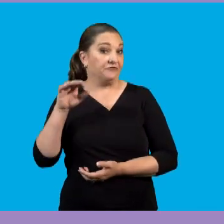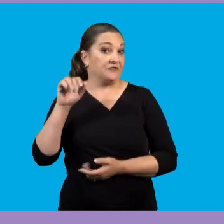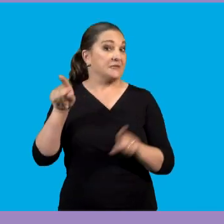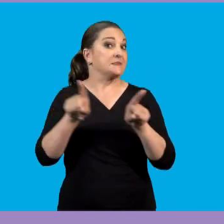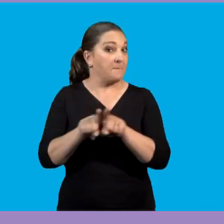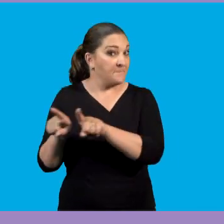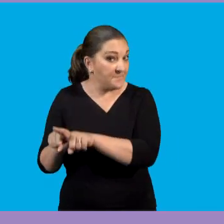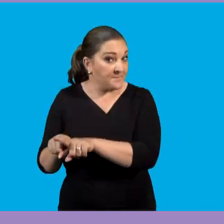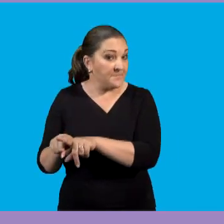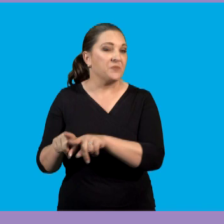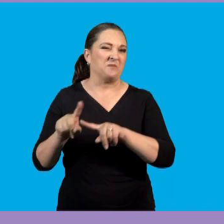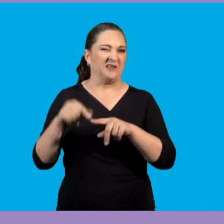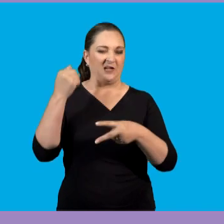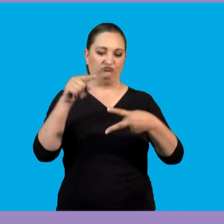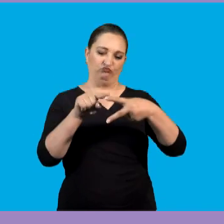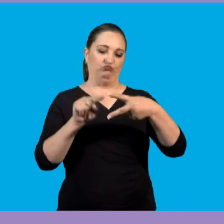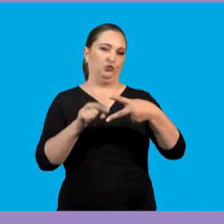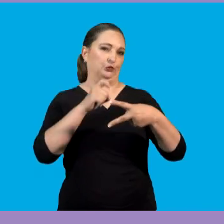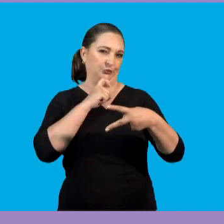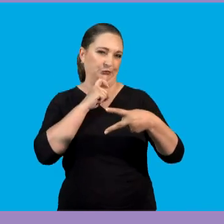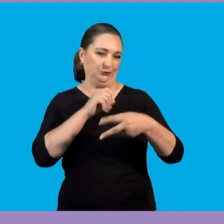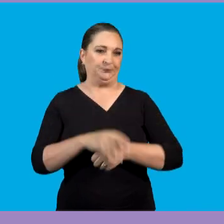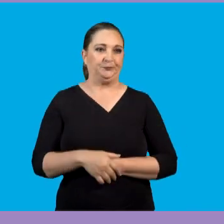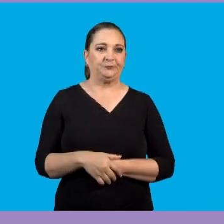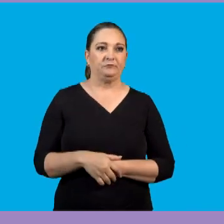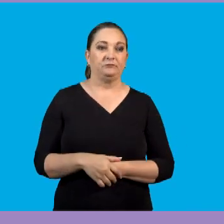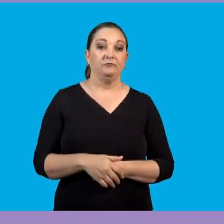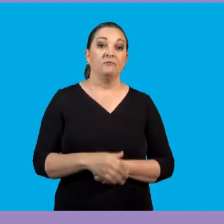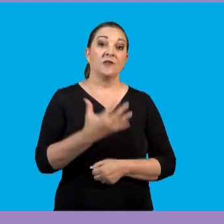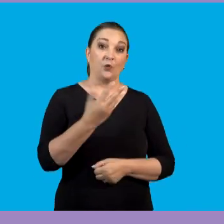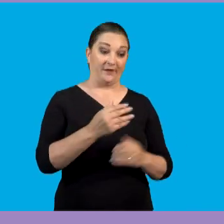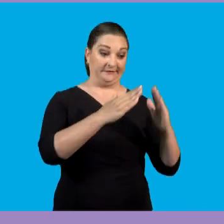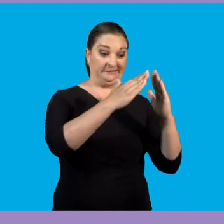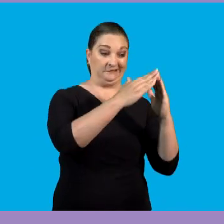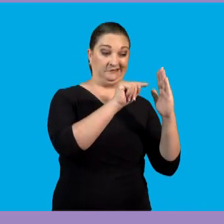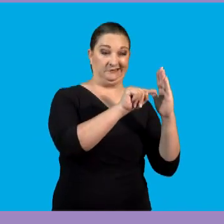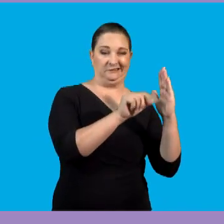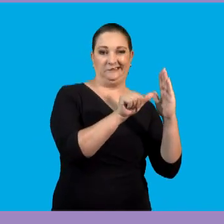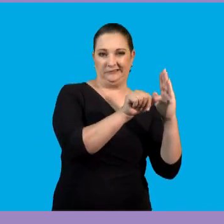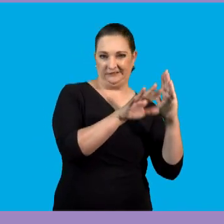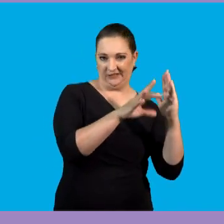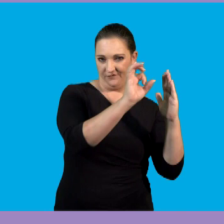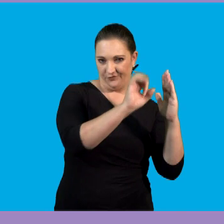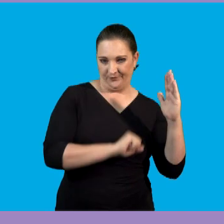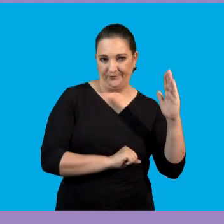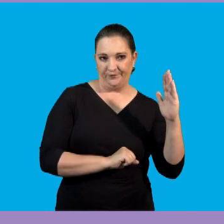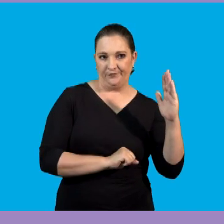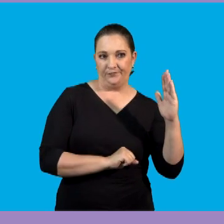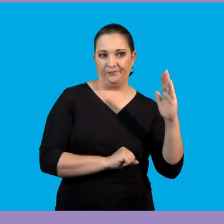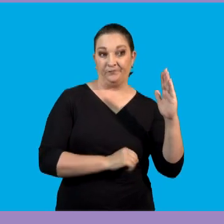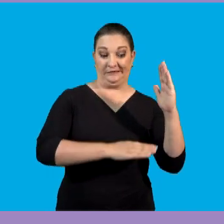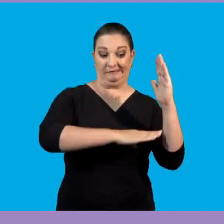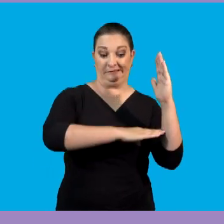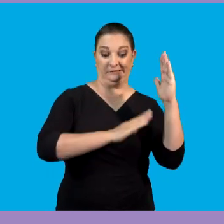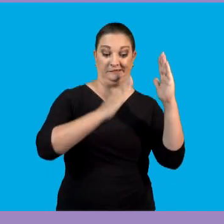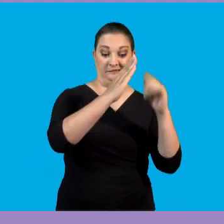or not, using the conditions of similarity. So we have been given angle A as 65 degrees. We've been